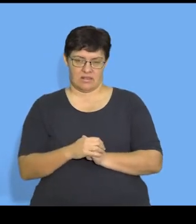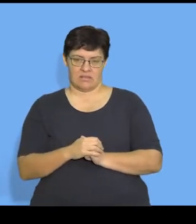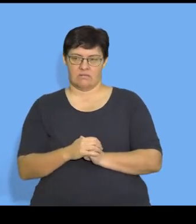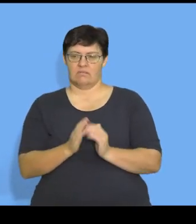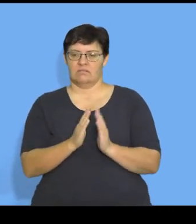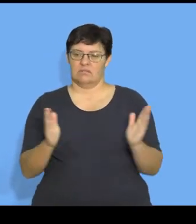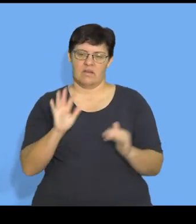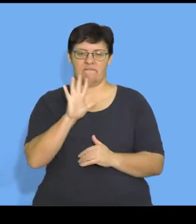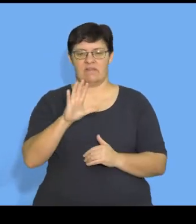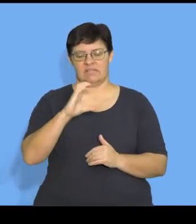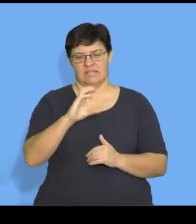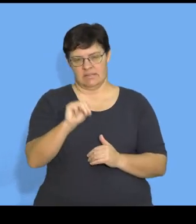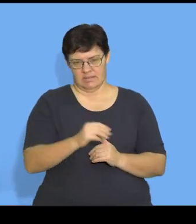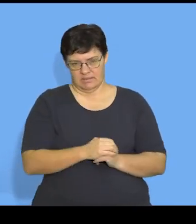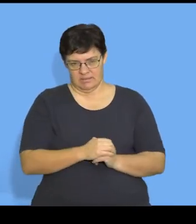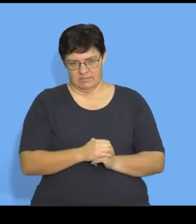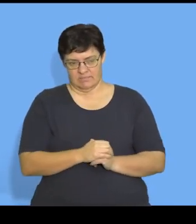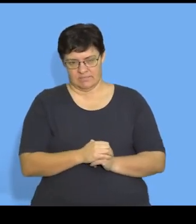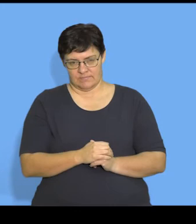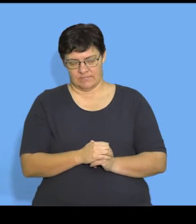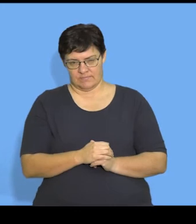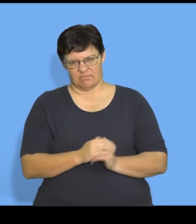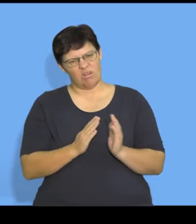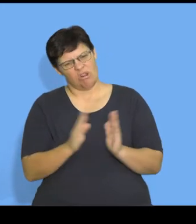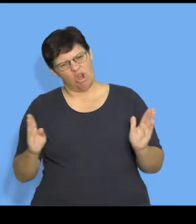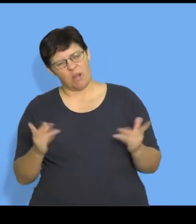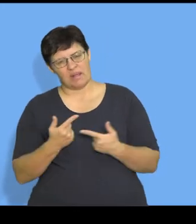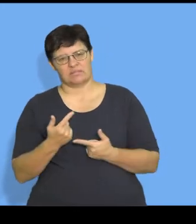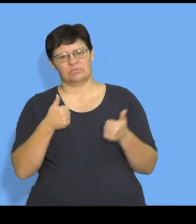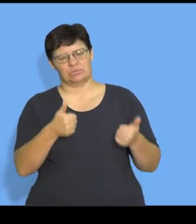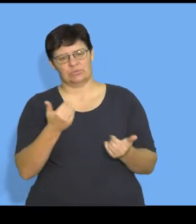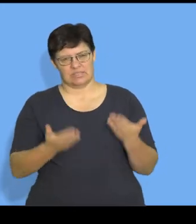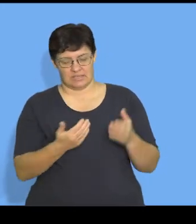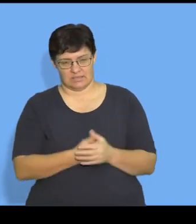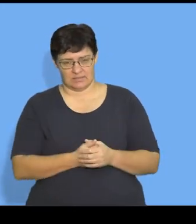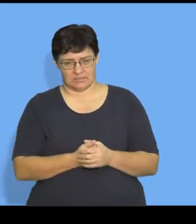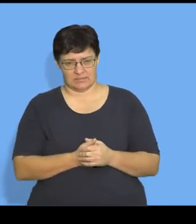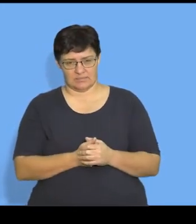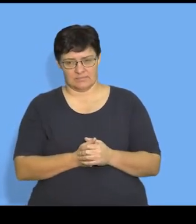5 centimeters long. That's long, but it's a good scale. It's a very good scale.